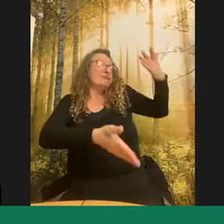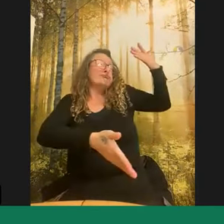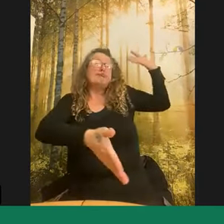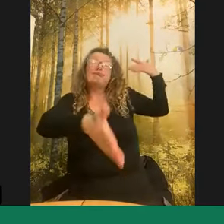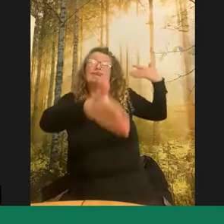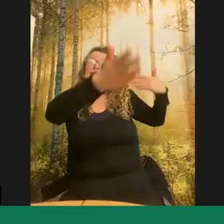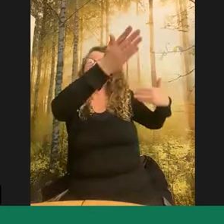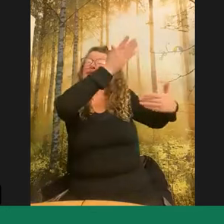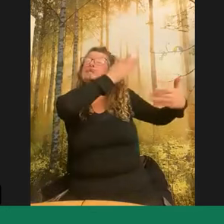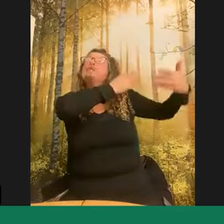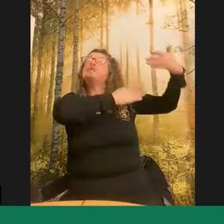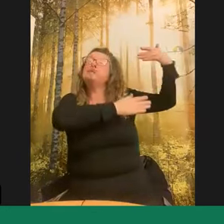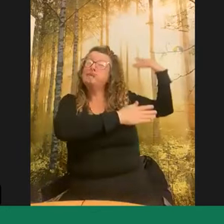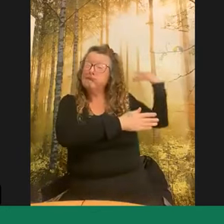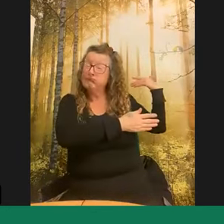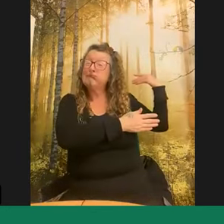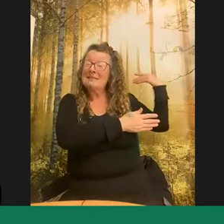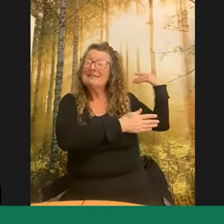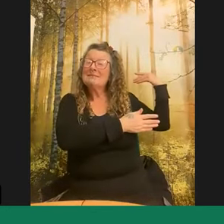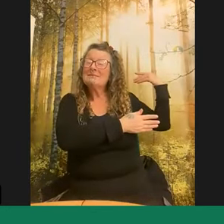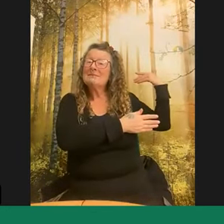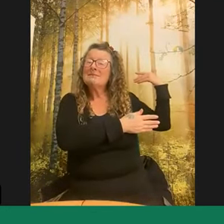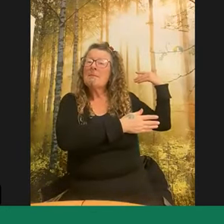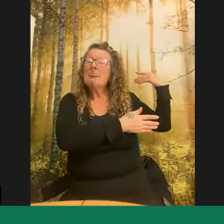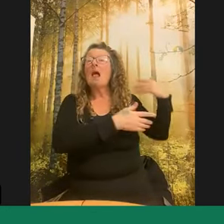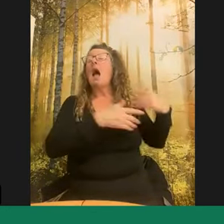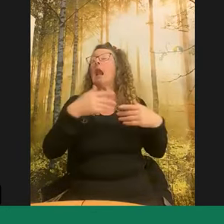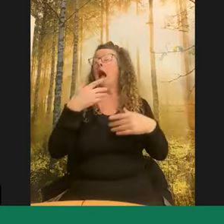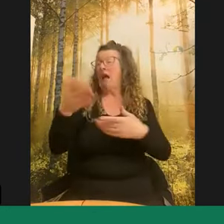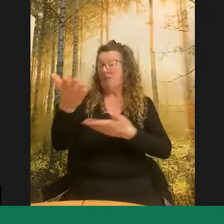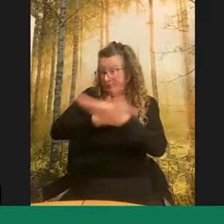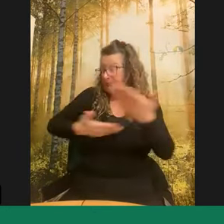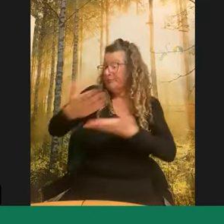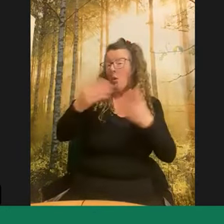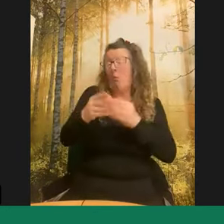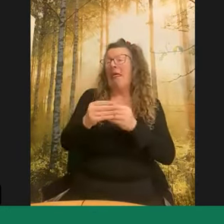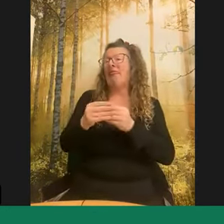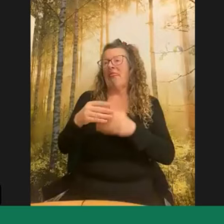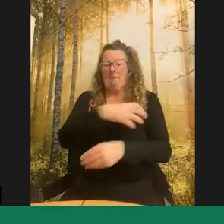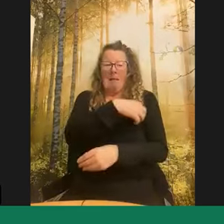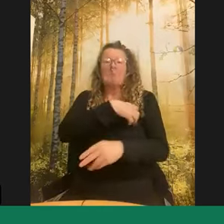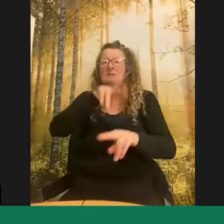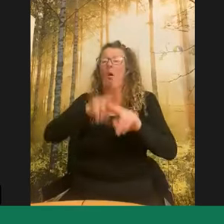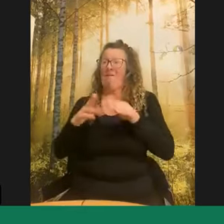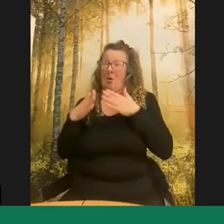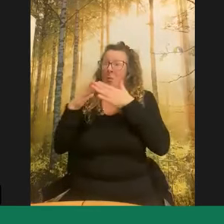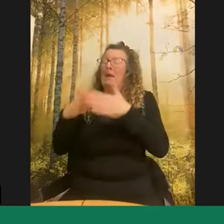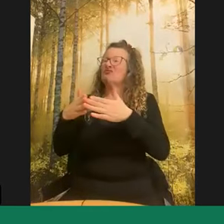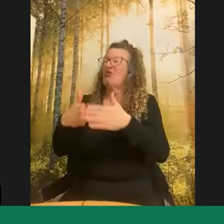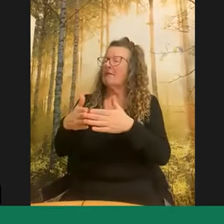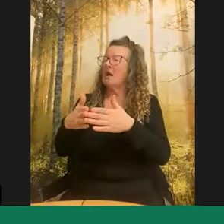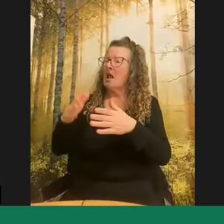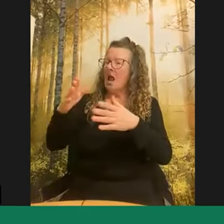And speaking with members of the Windrush who actually, of the groups